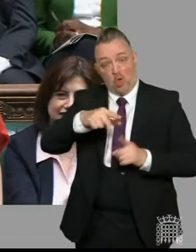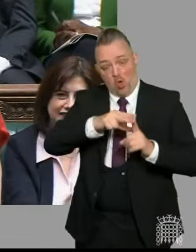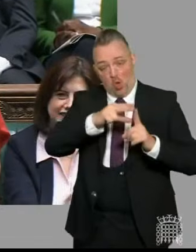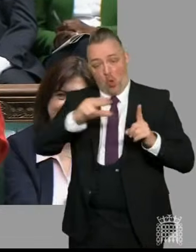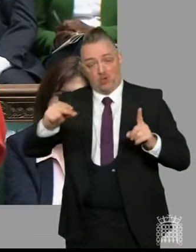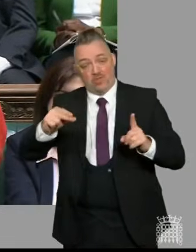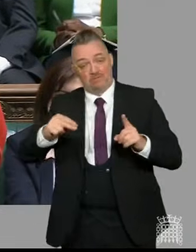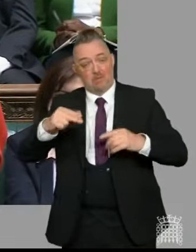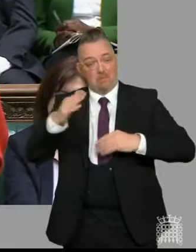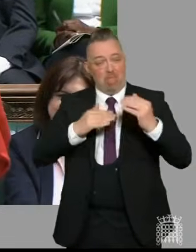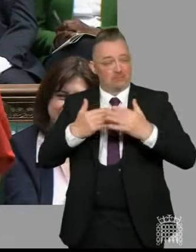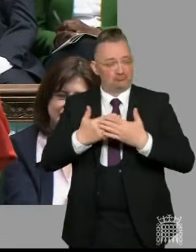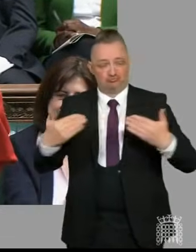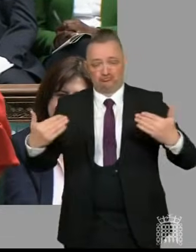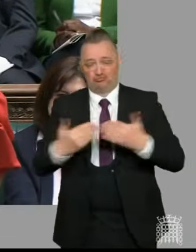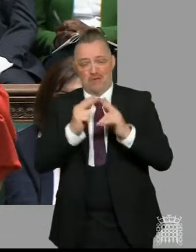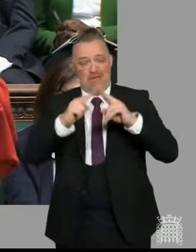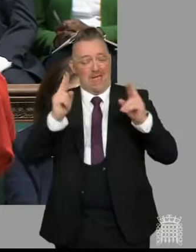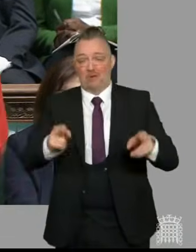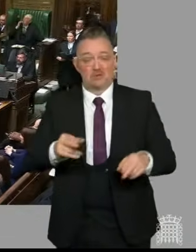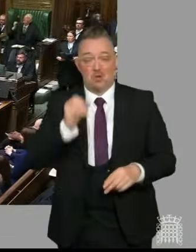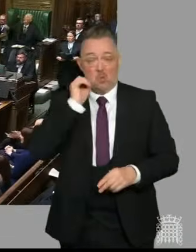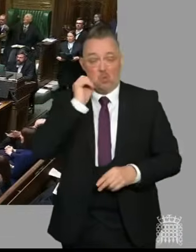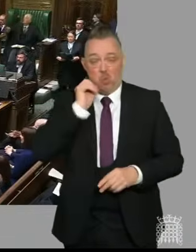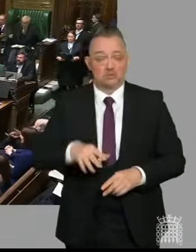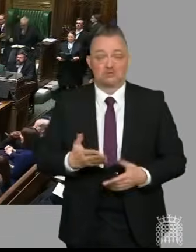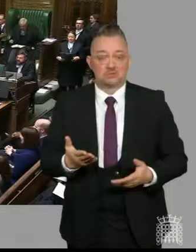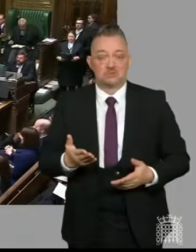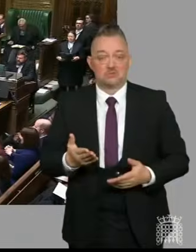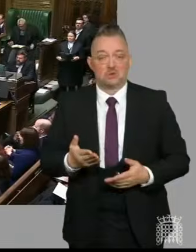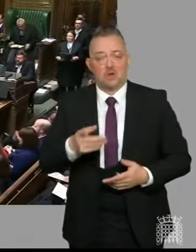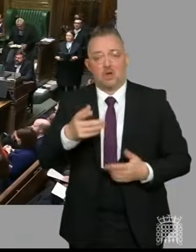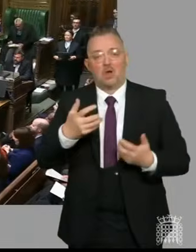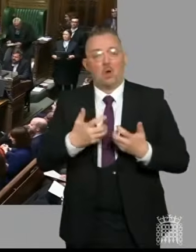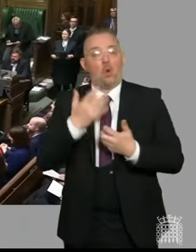get a chance to vote for a government that will?